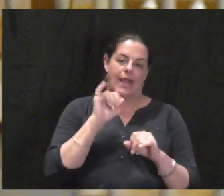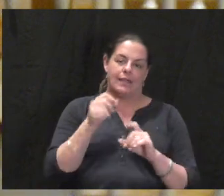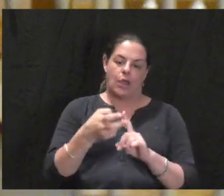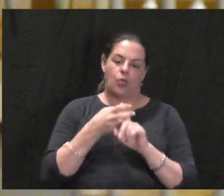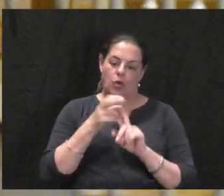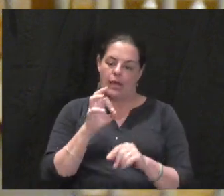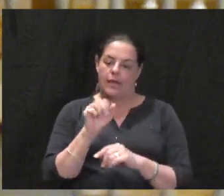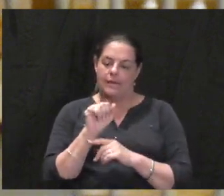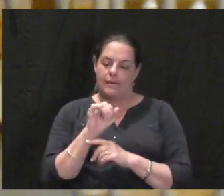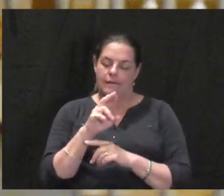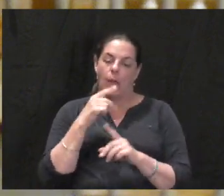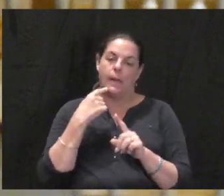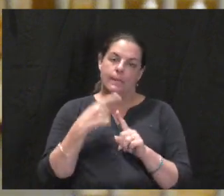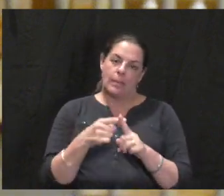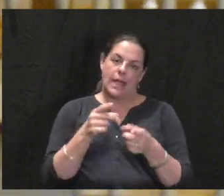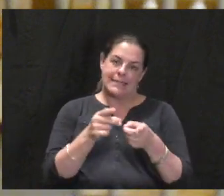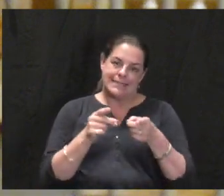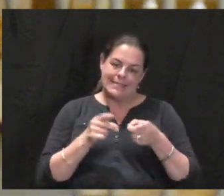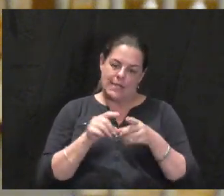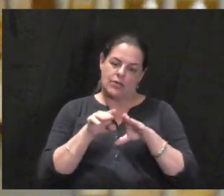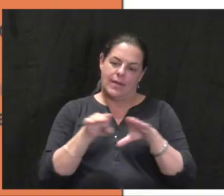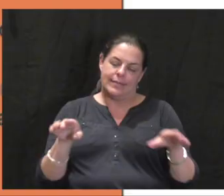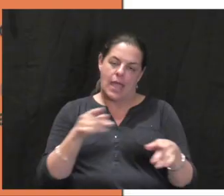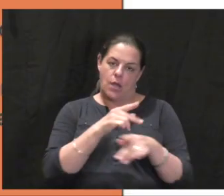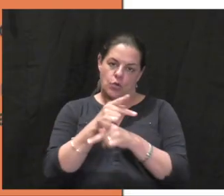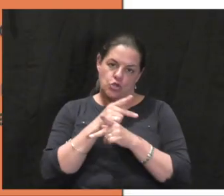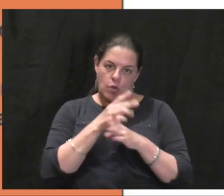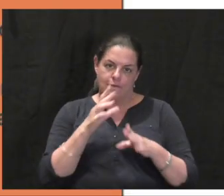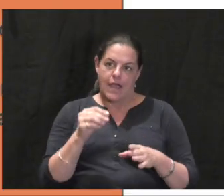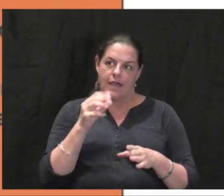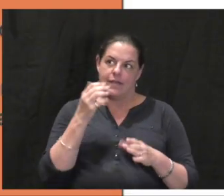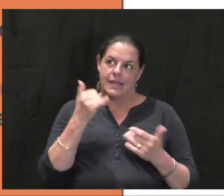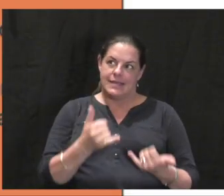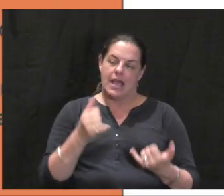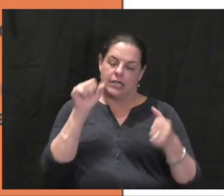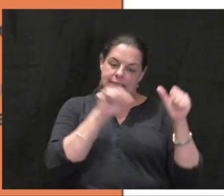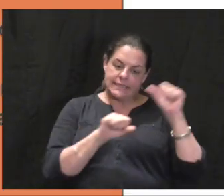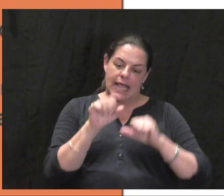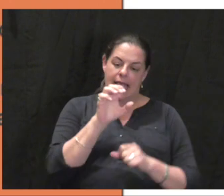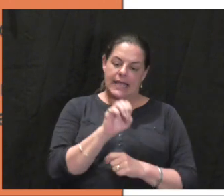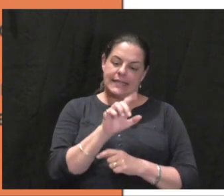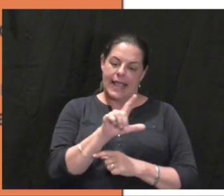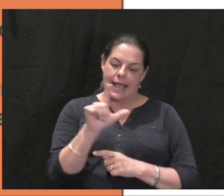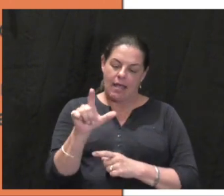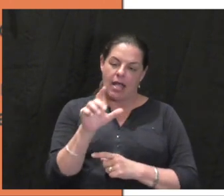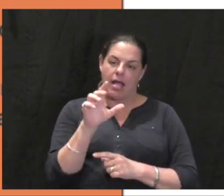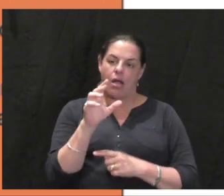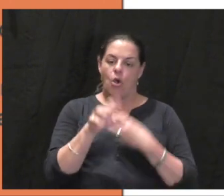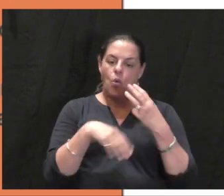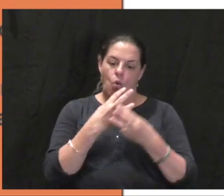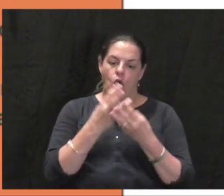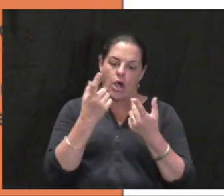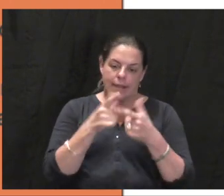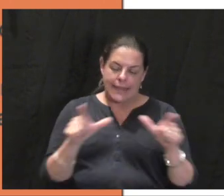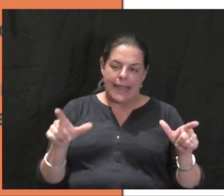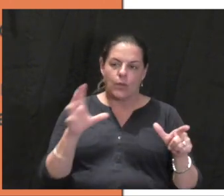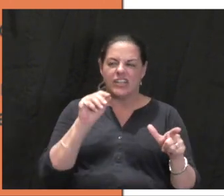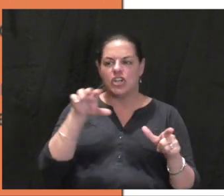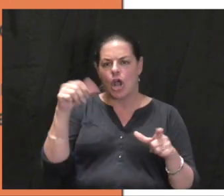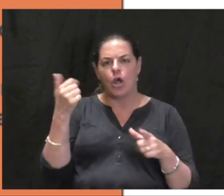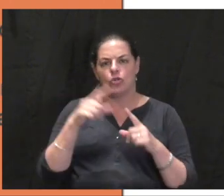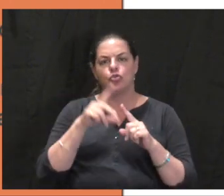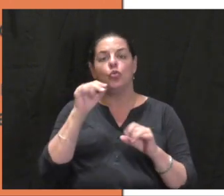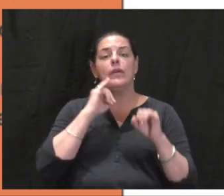so that helped us significantly increase the number of early contract offers that we submitted. And so that was definitely a